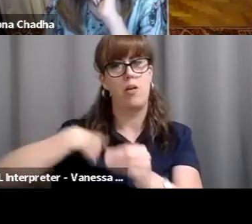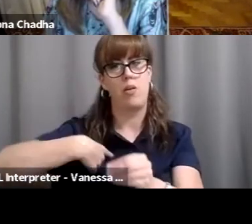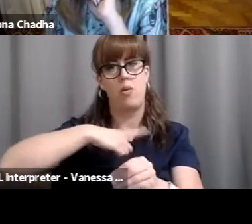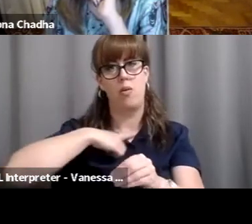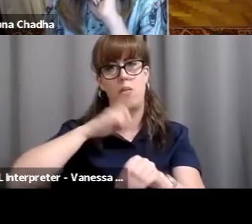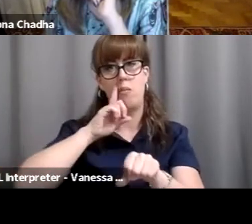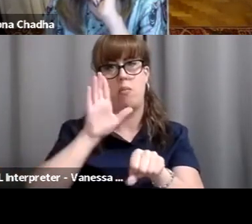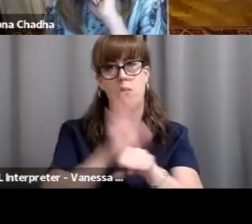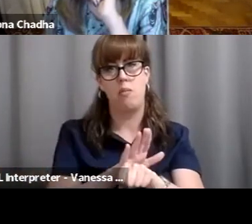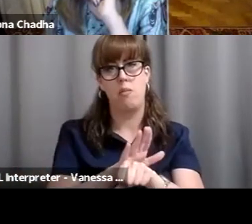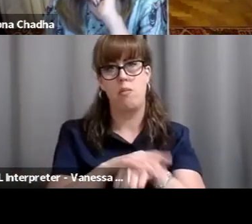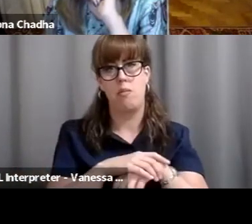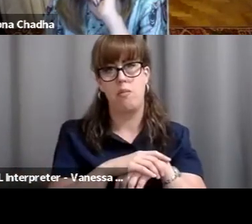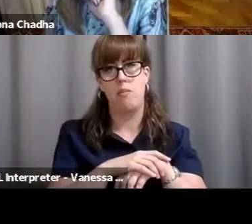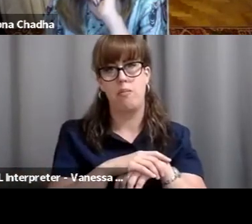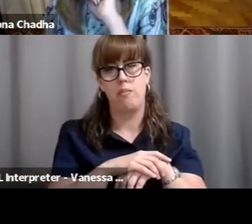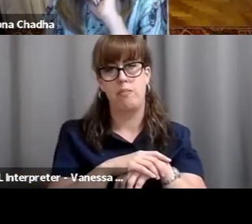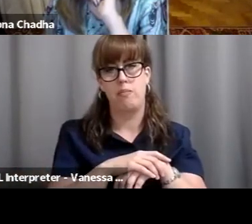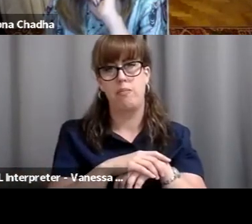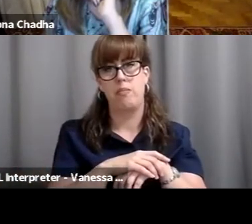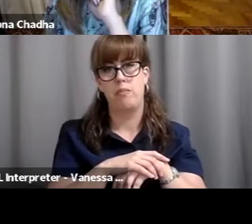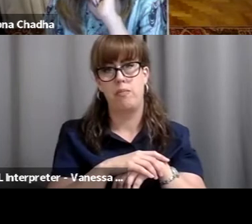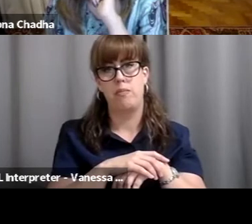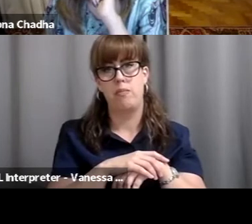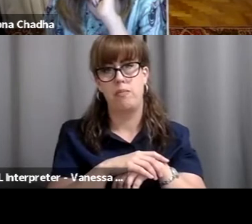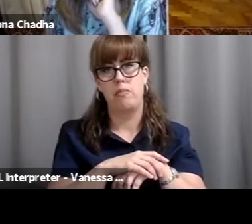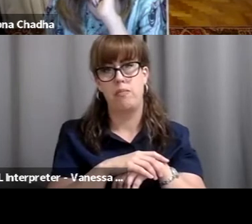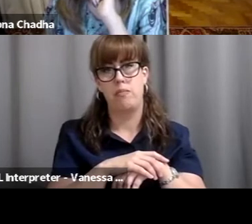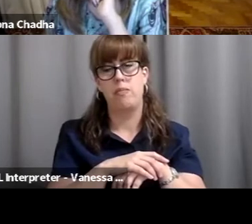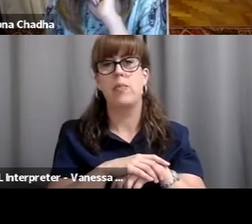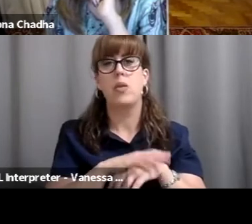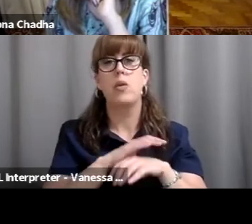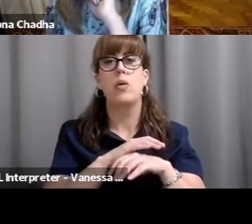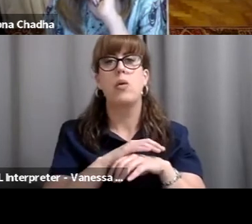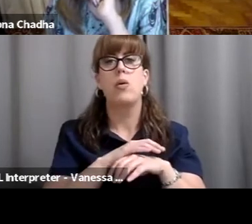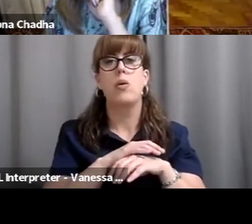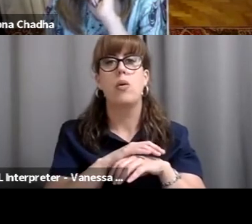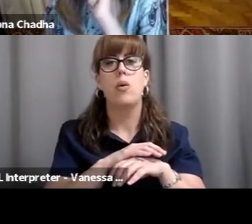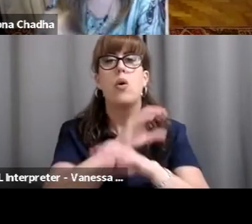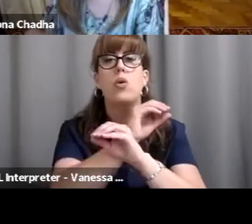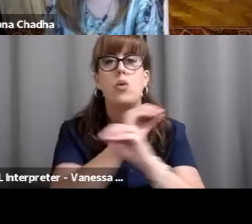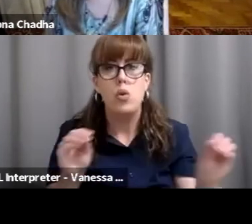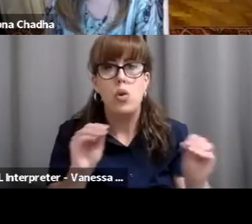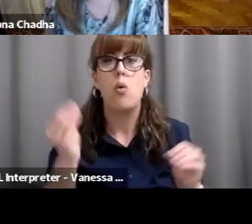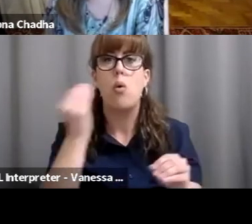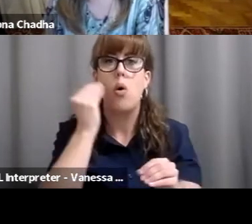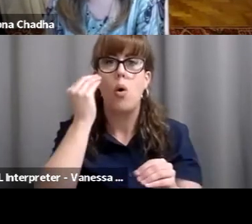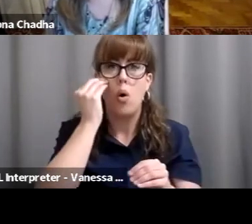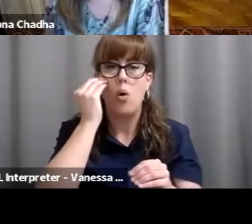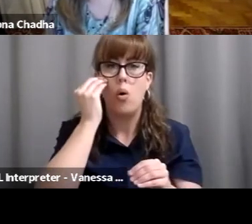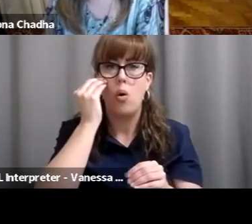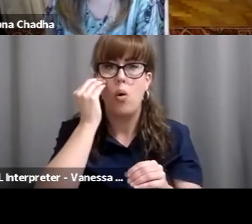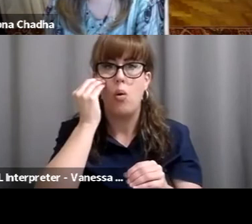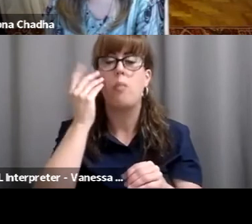will ever feel that you are filling a number, you are filling a quota, you are trying to prove a